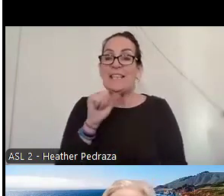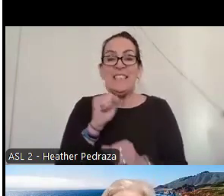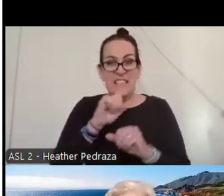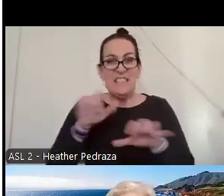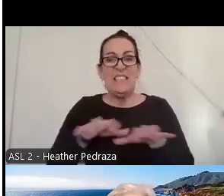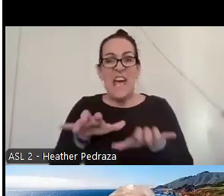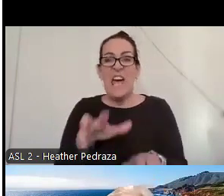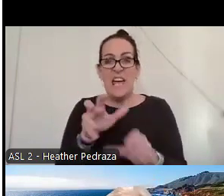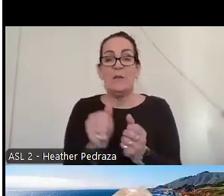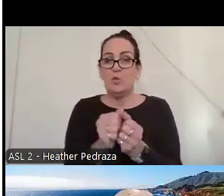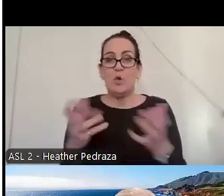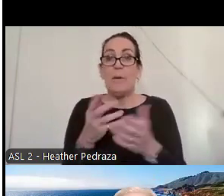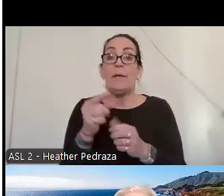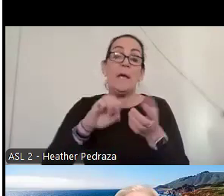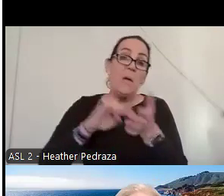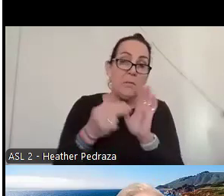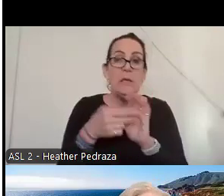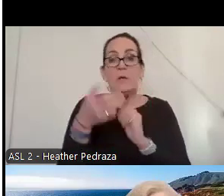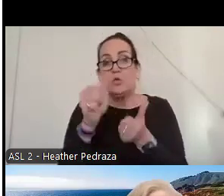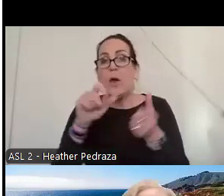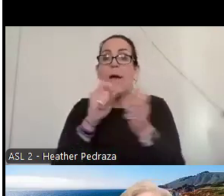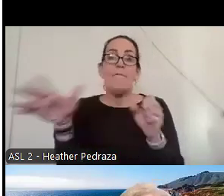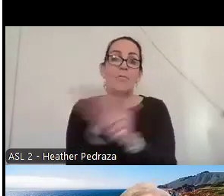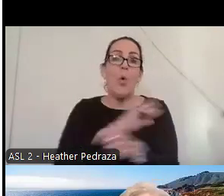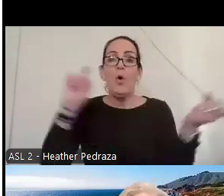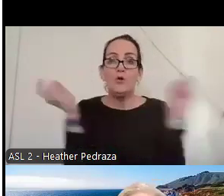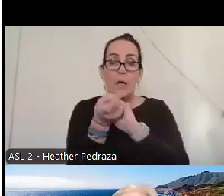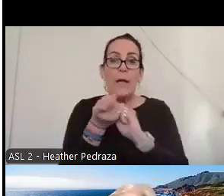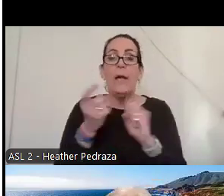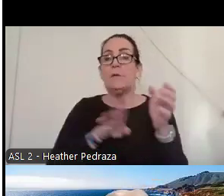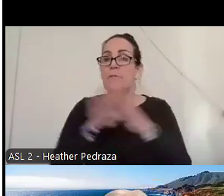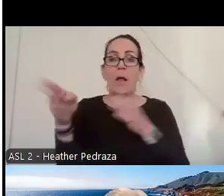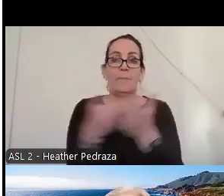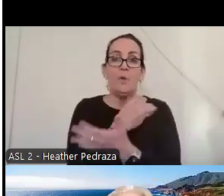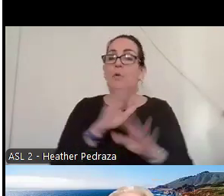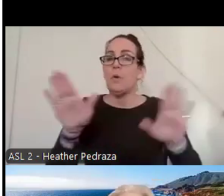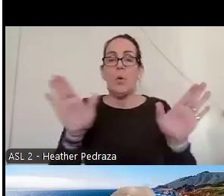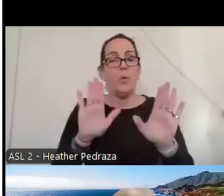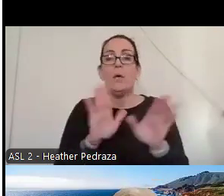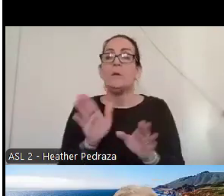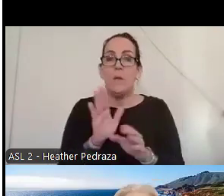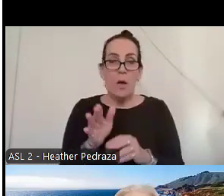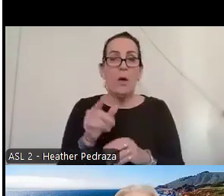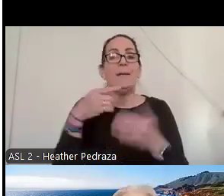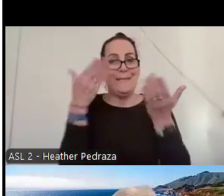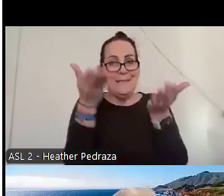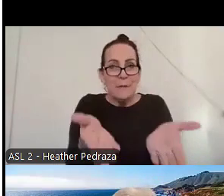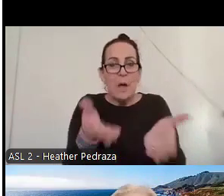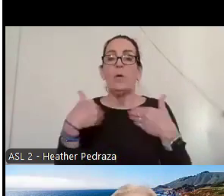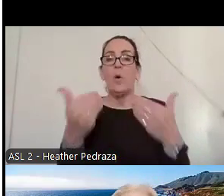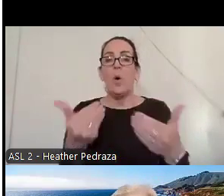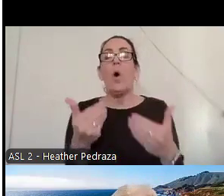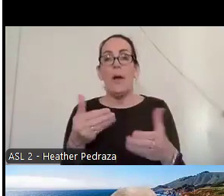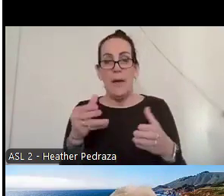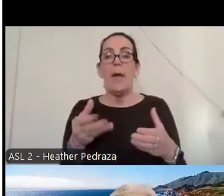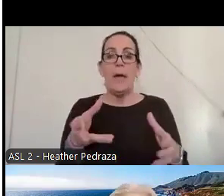is not saying reinvent a wheel and develop the training. It's saying it's out there, take it and make it